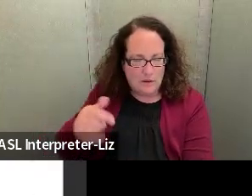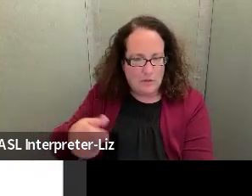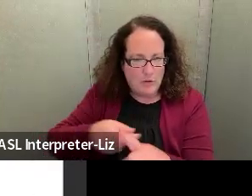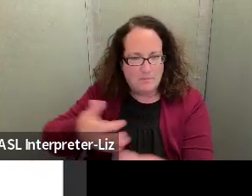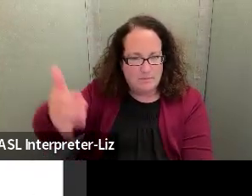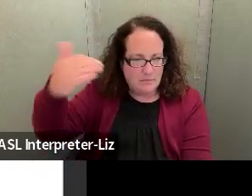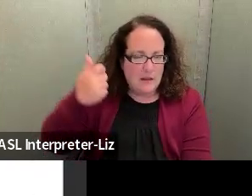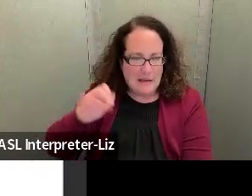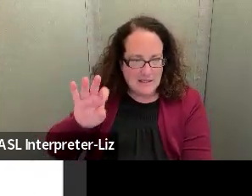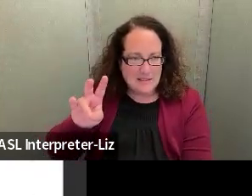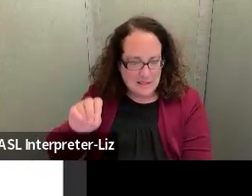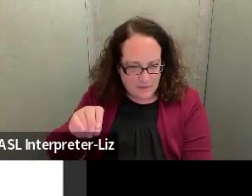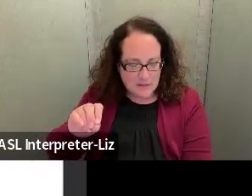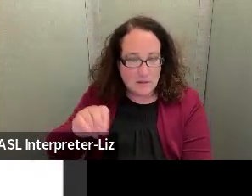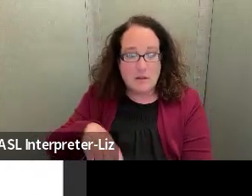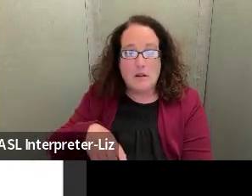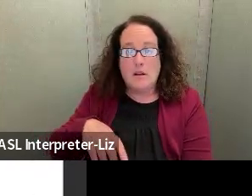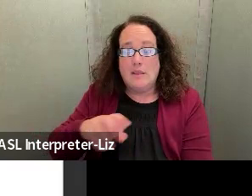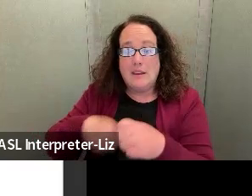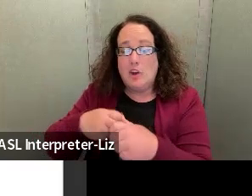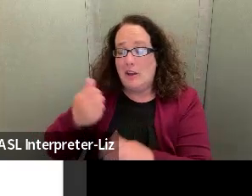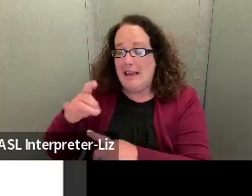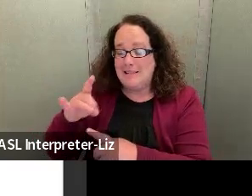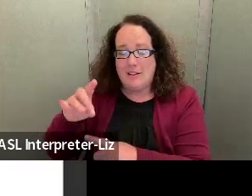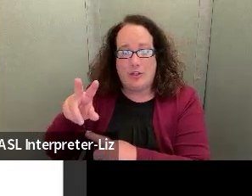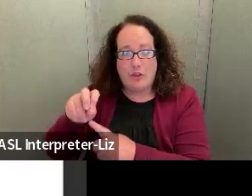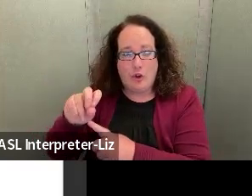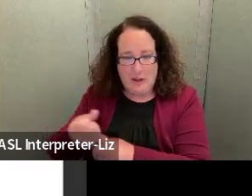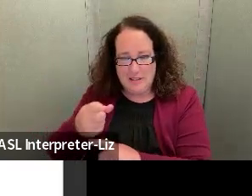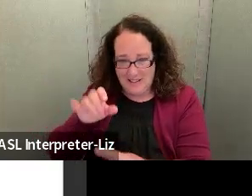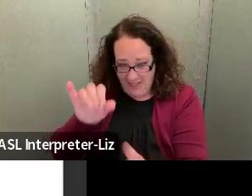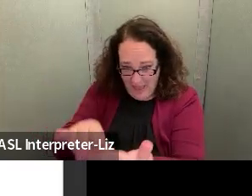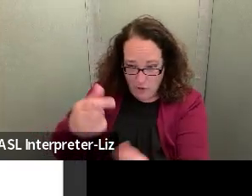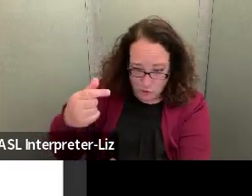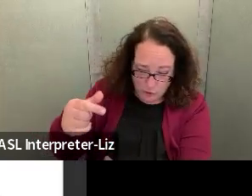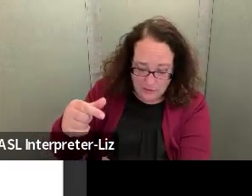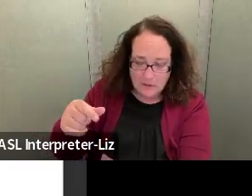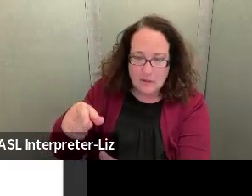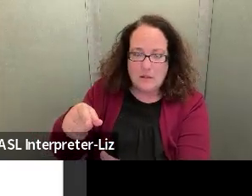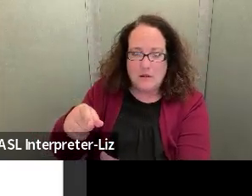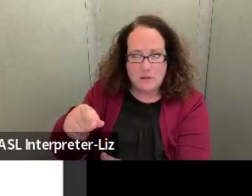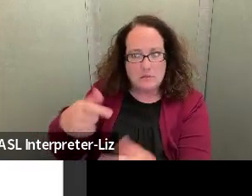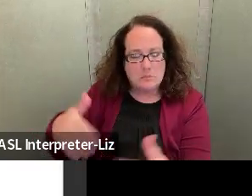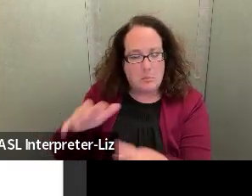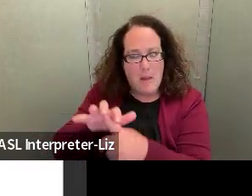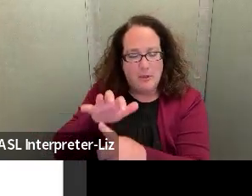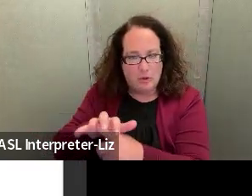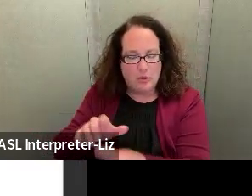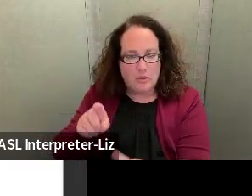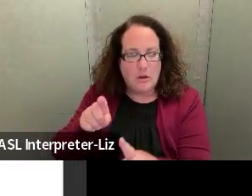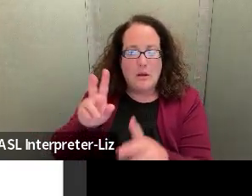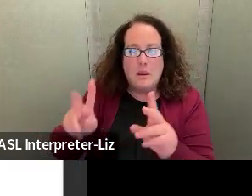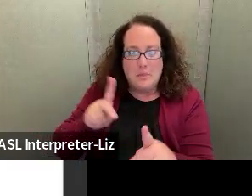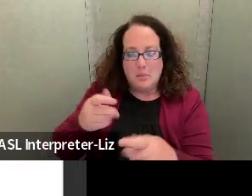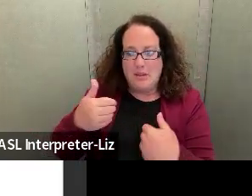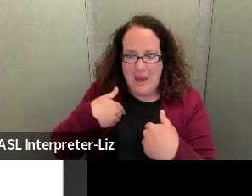that trend. In the 1830s, this emerald-looking green was a big hit, and people had